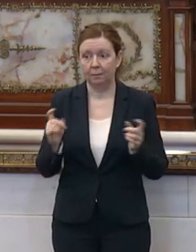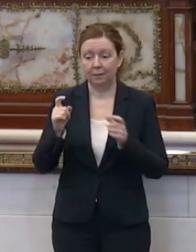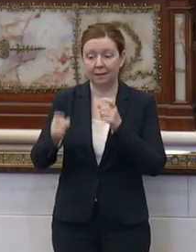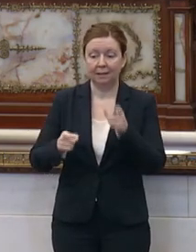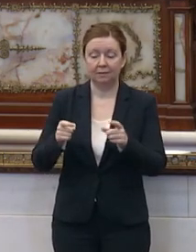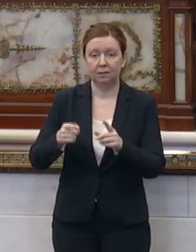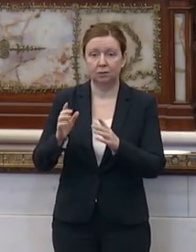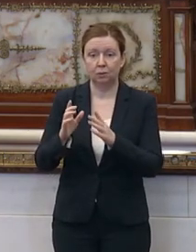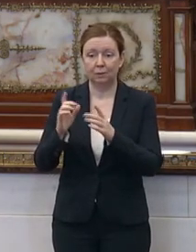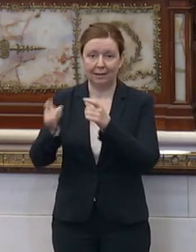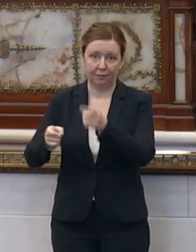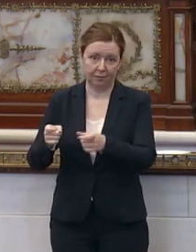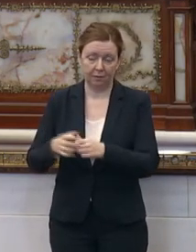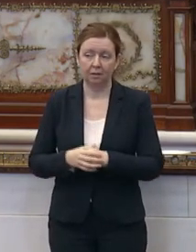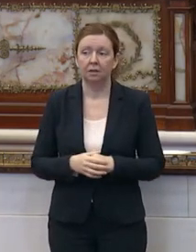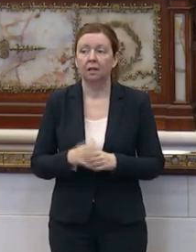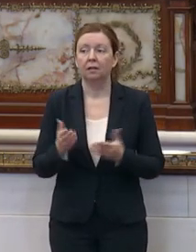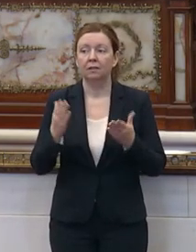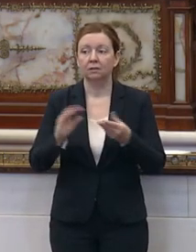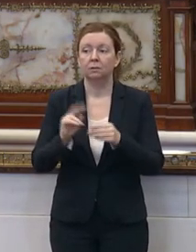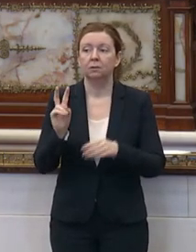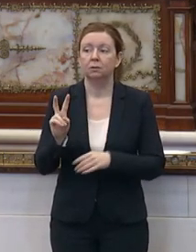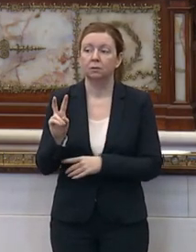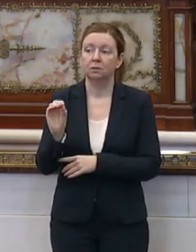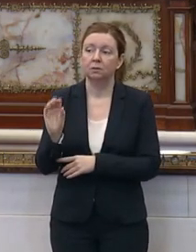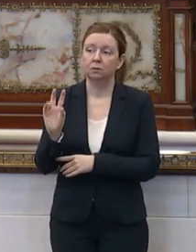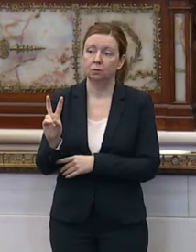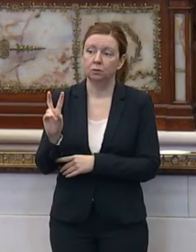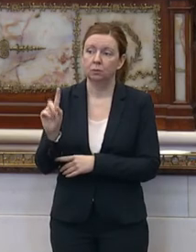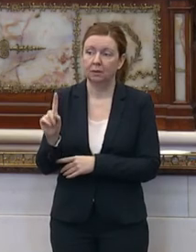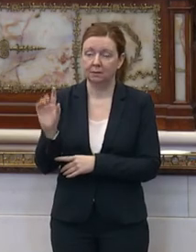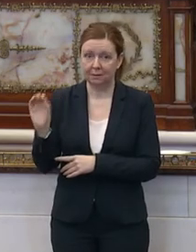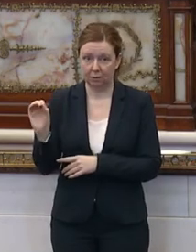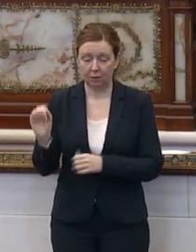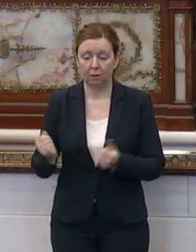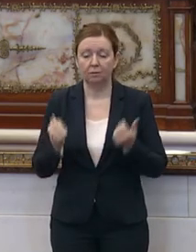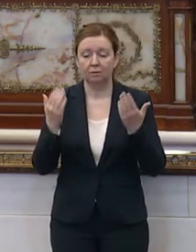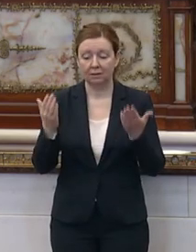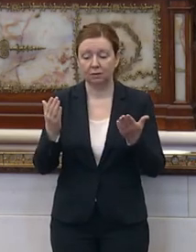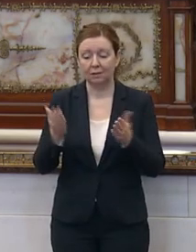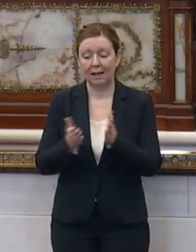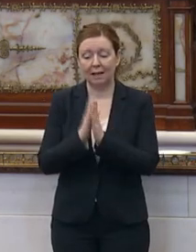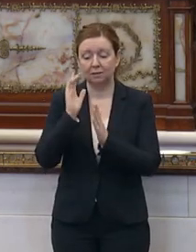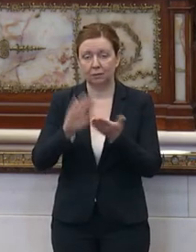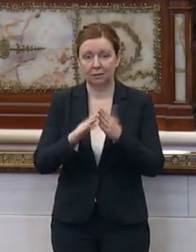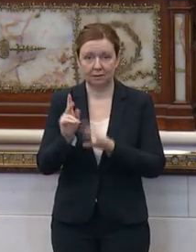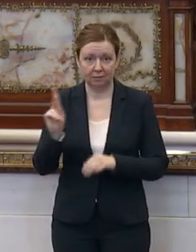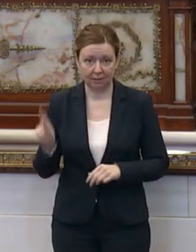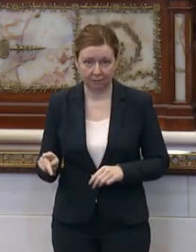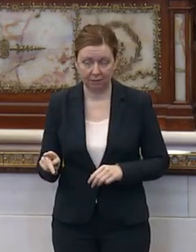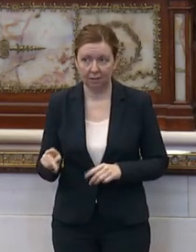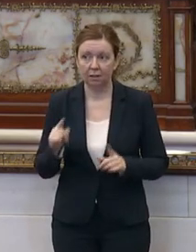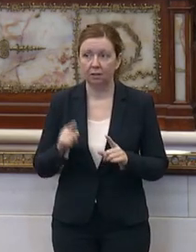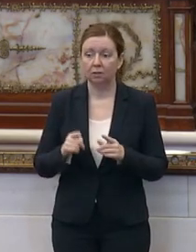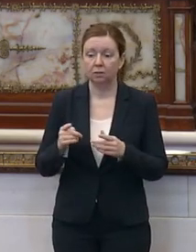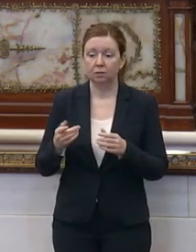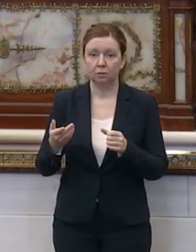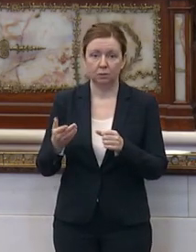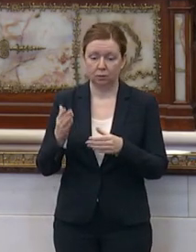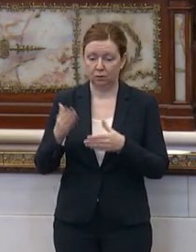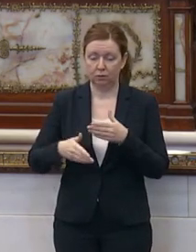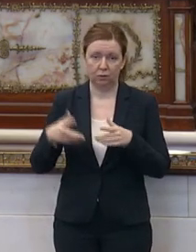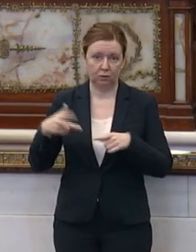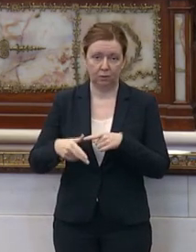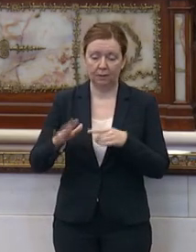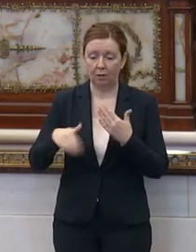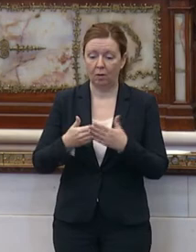to Give. And resolution number 220210, entitled a resolution calling on the City of Philadelphia to terminate all